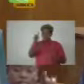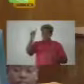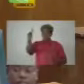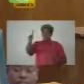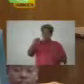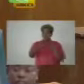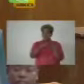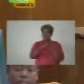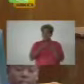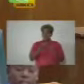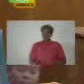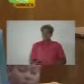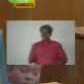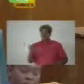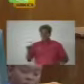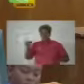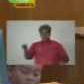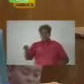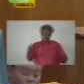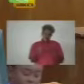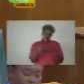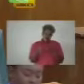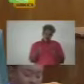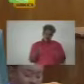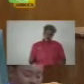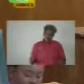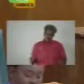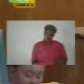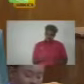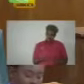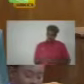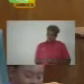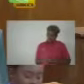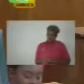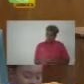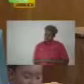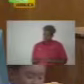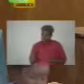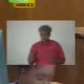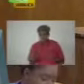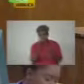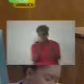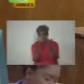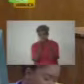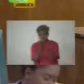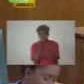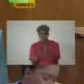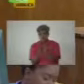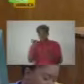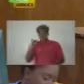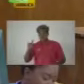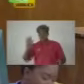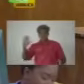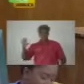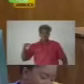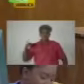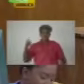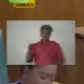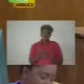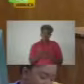promoter would be able to do that. And this is consistent with how the JLP has